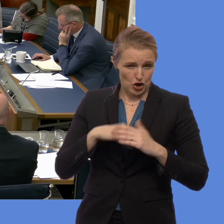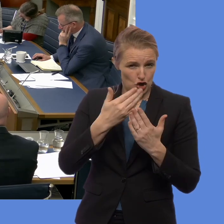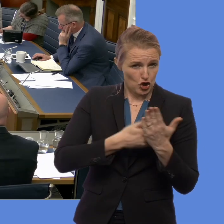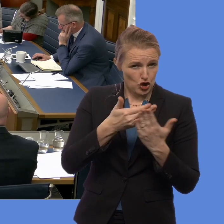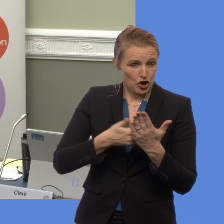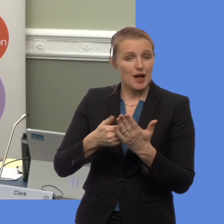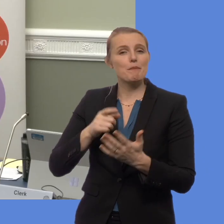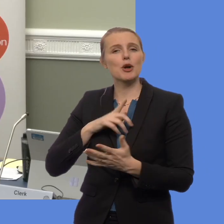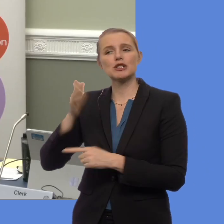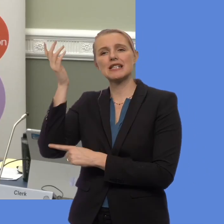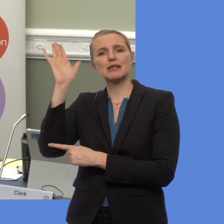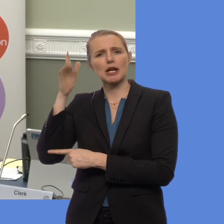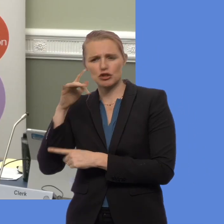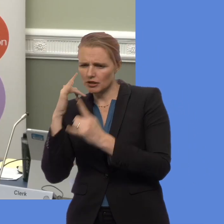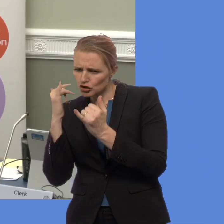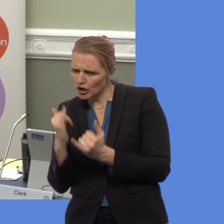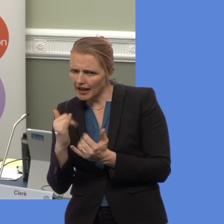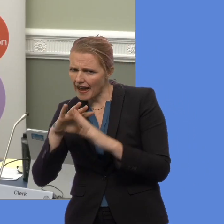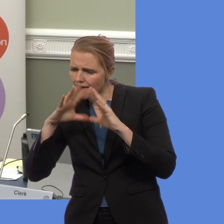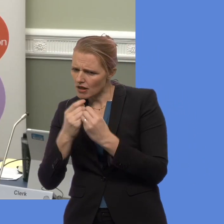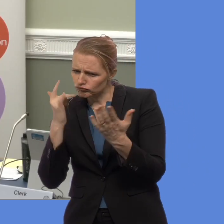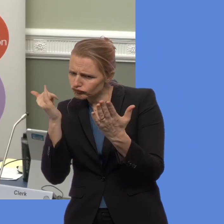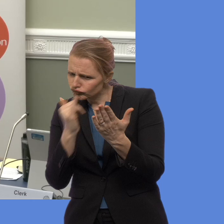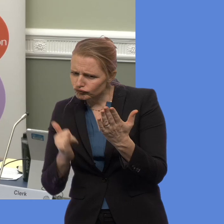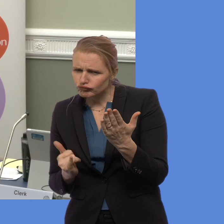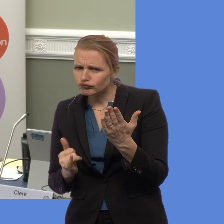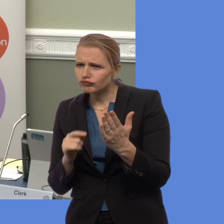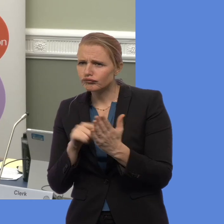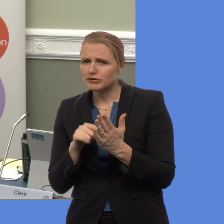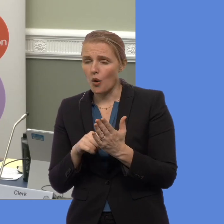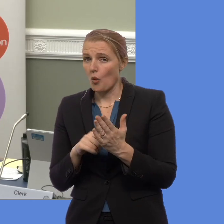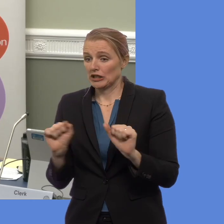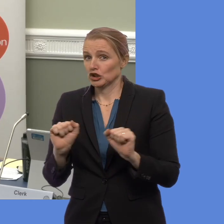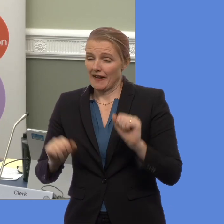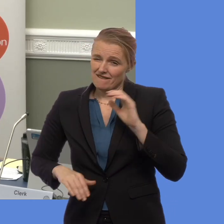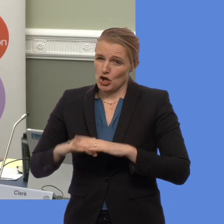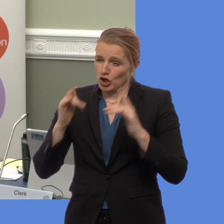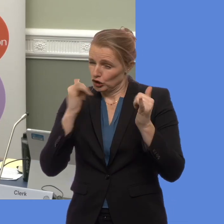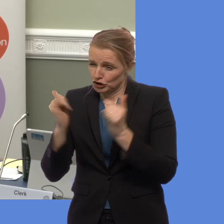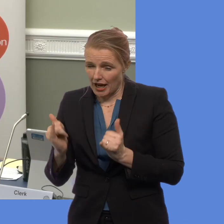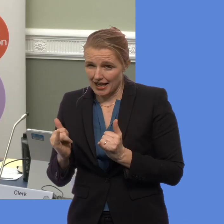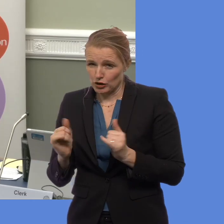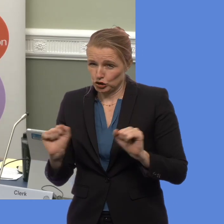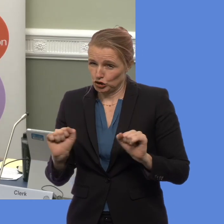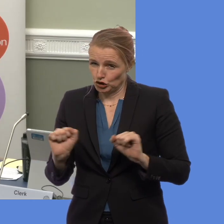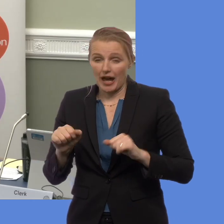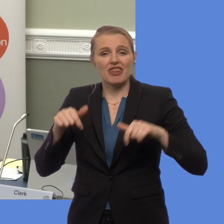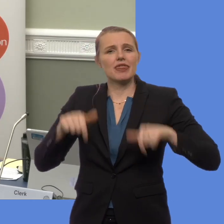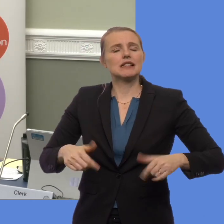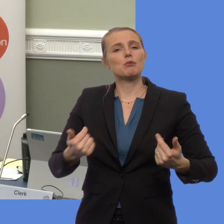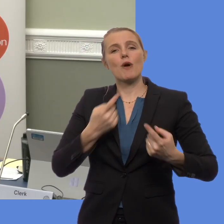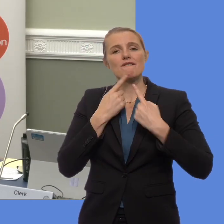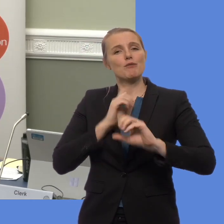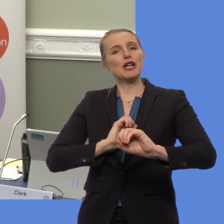terms of competency, and this just to flag, this is not a scrutiny session, so we will get to that. This is more an information, so just want to delineate that